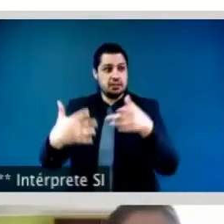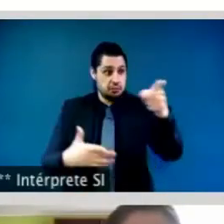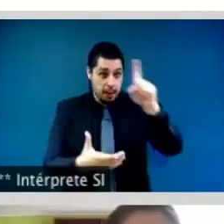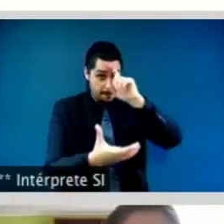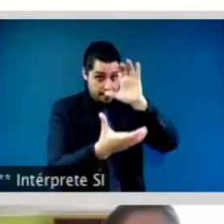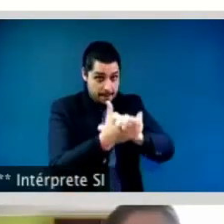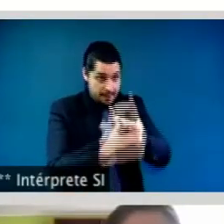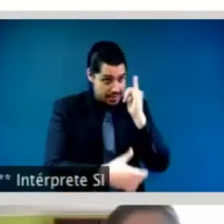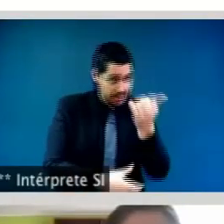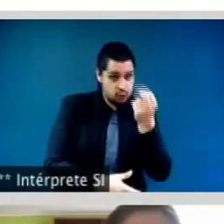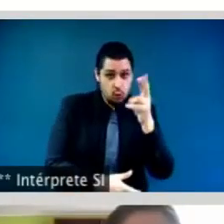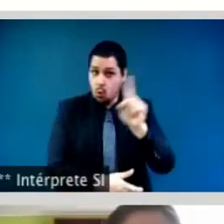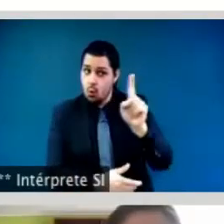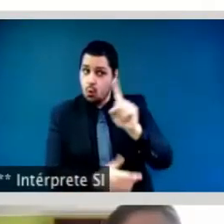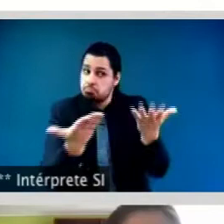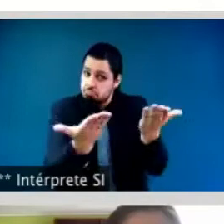Bueno, primero,